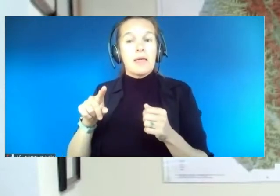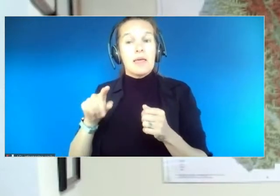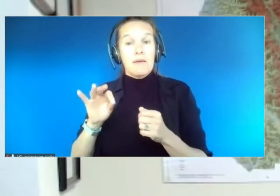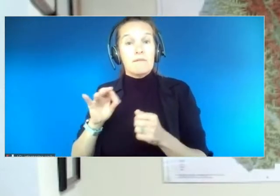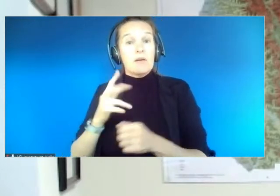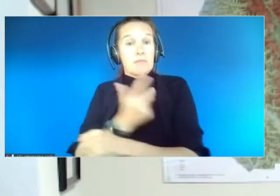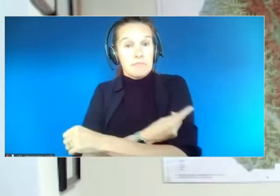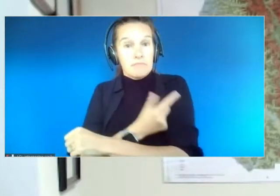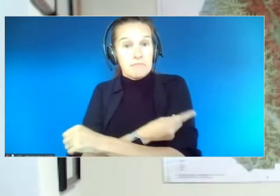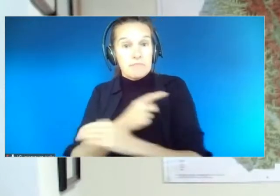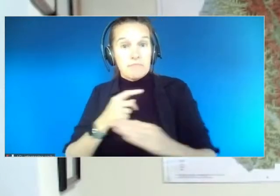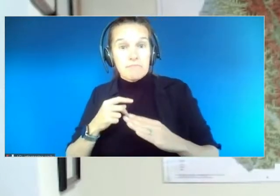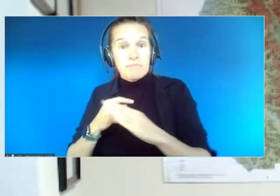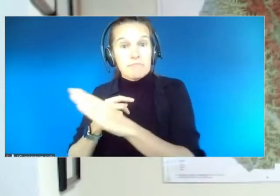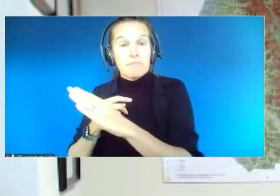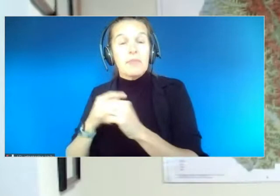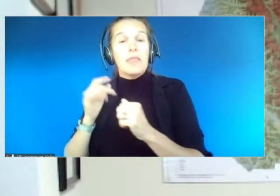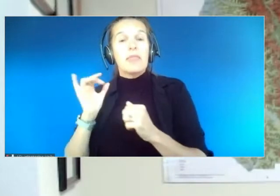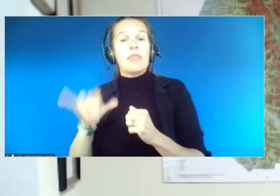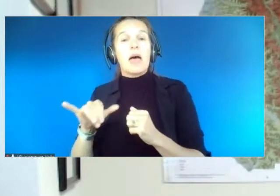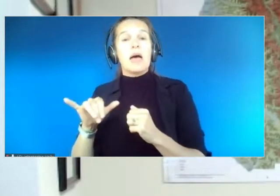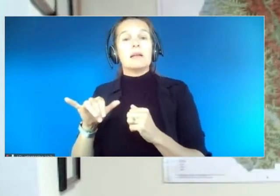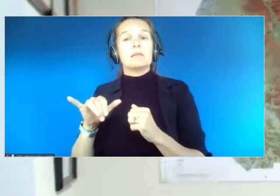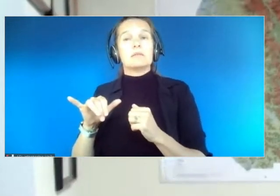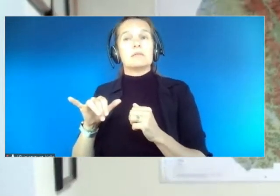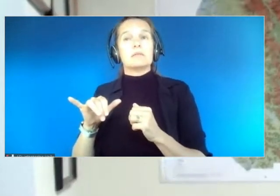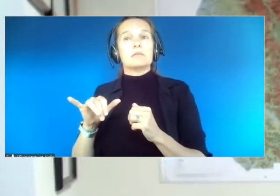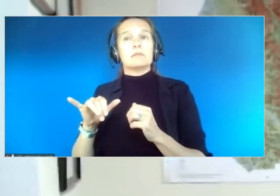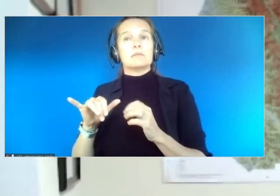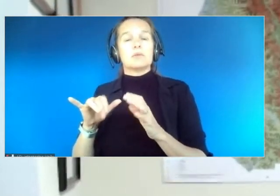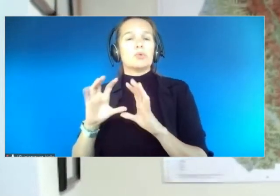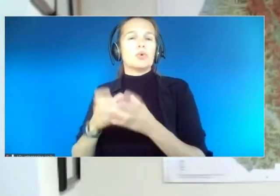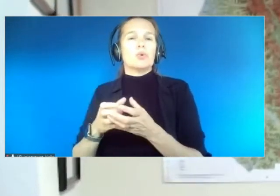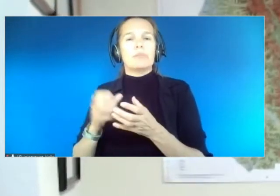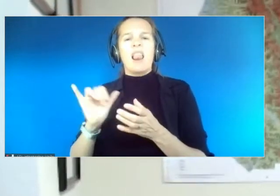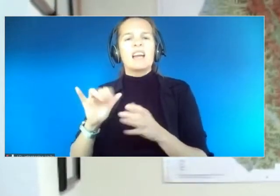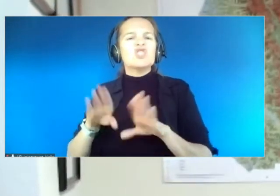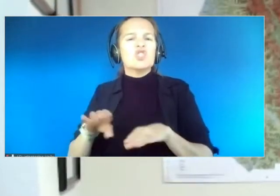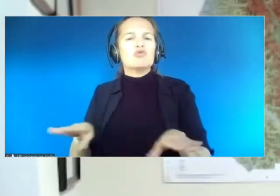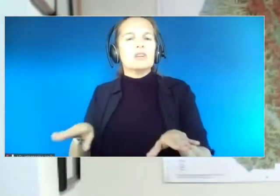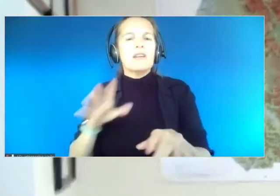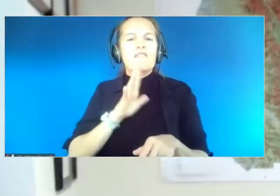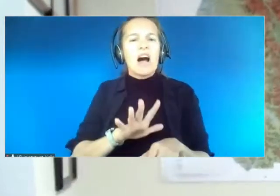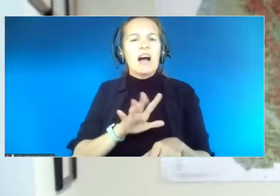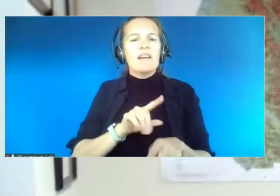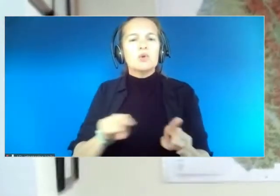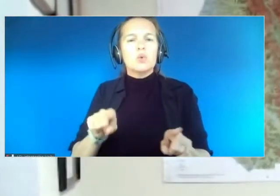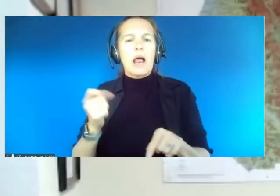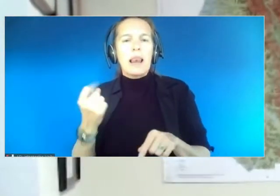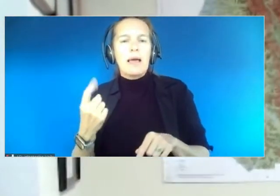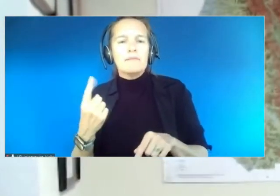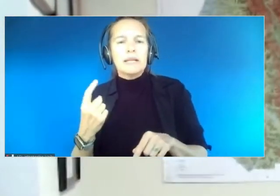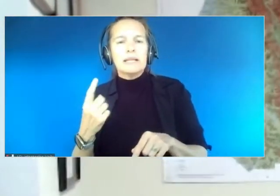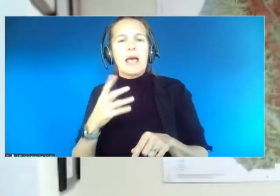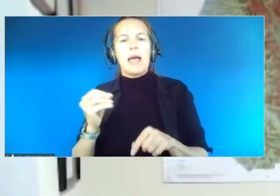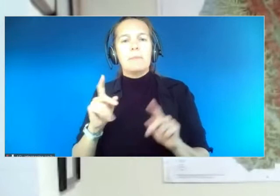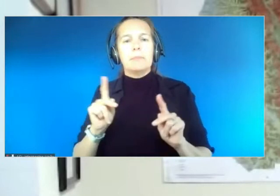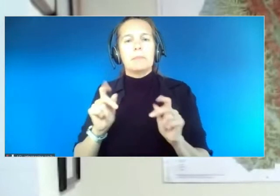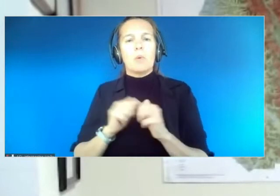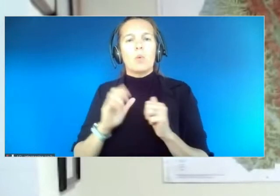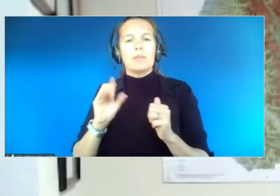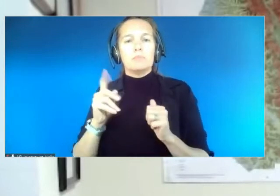is now authorized or close to be authorized. For example, the children from 5 to 11 and the people with